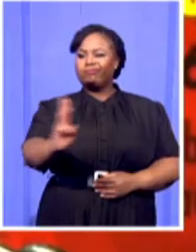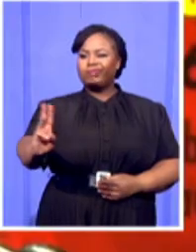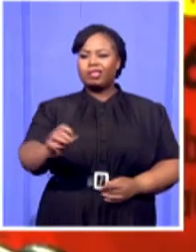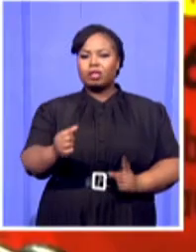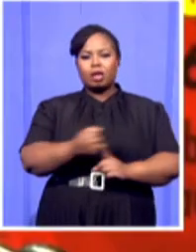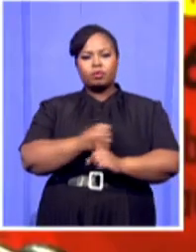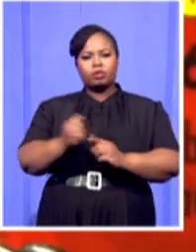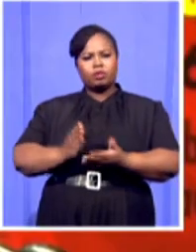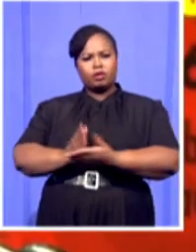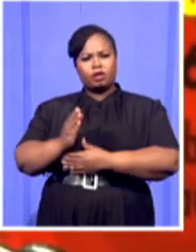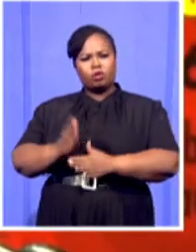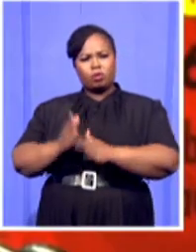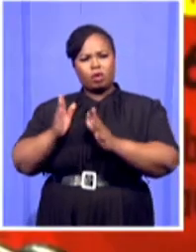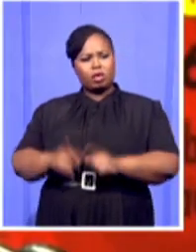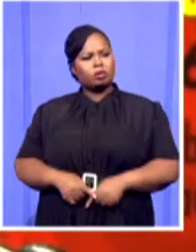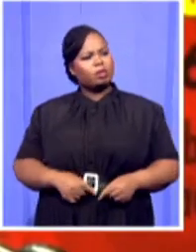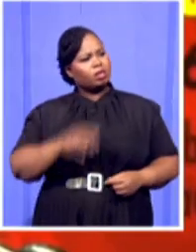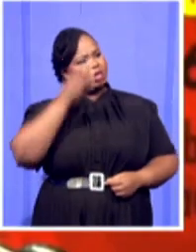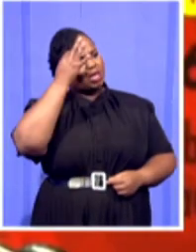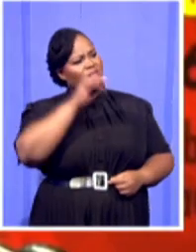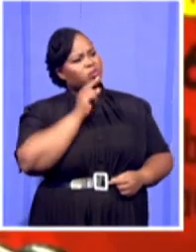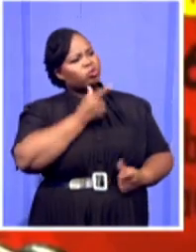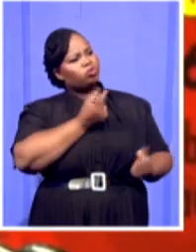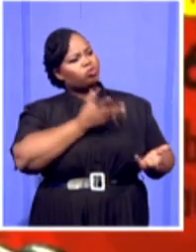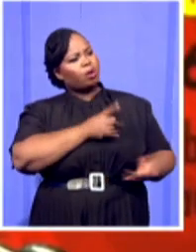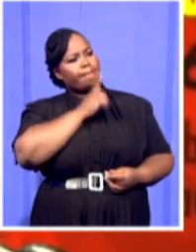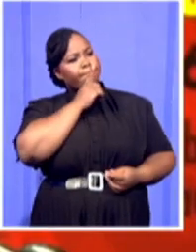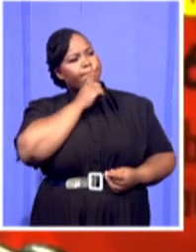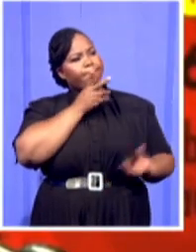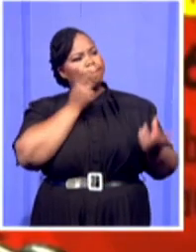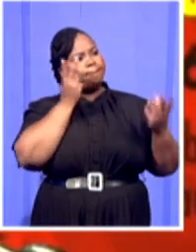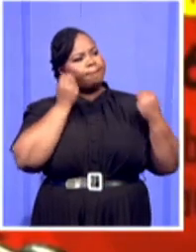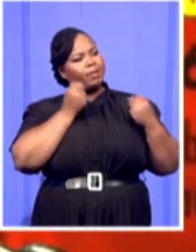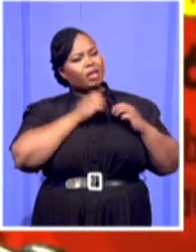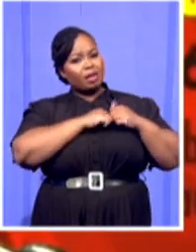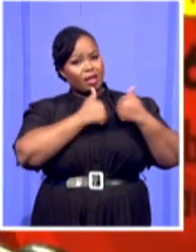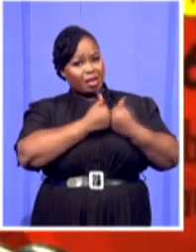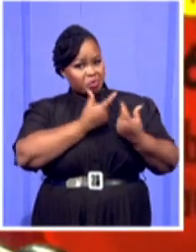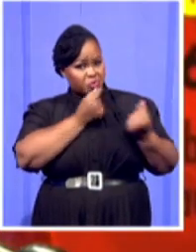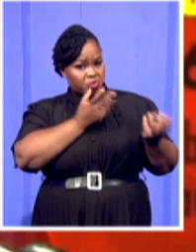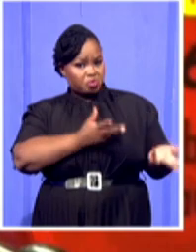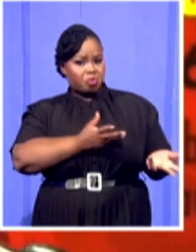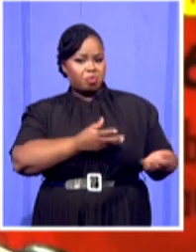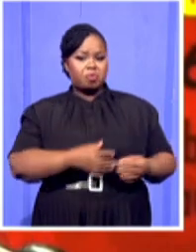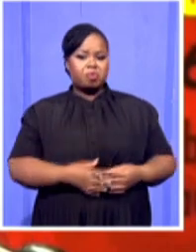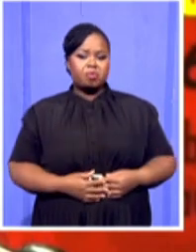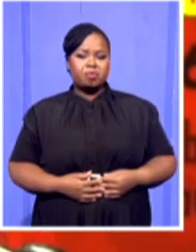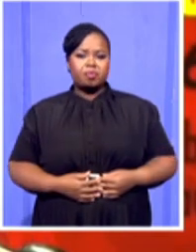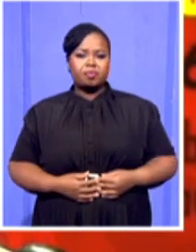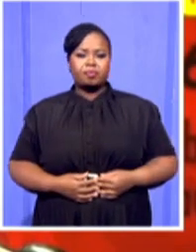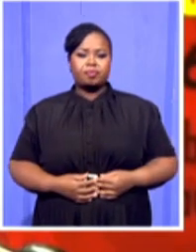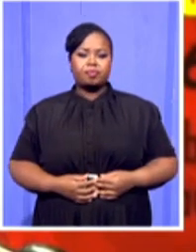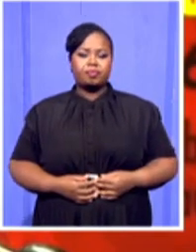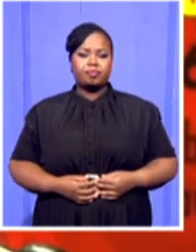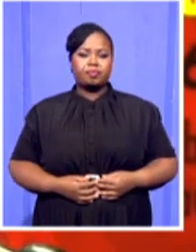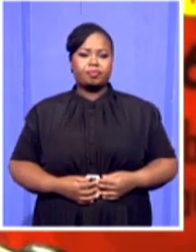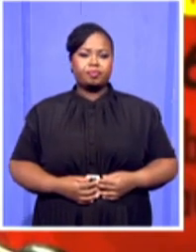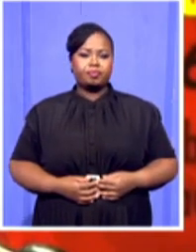workers and be silent when government and the alliance does the same to those that are working for